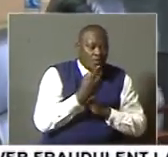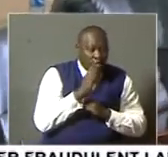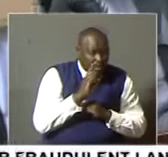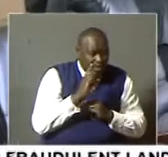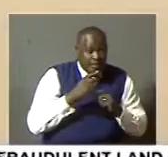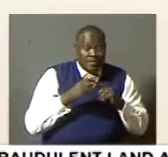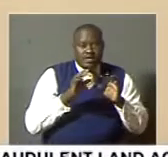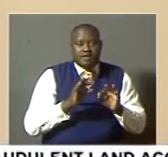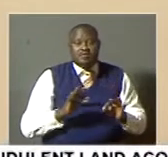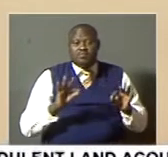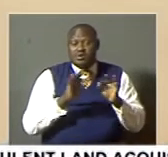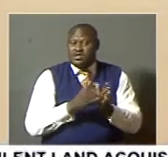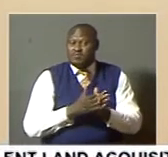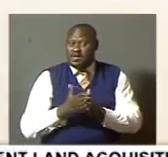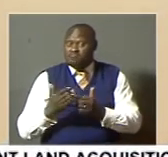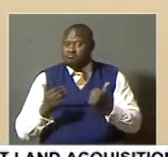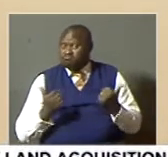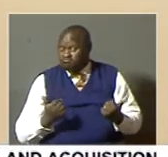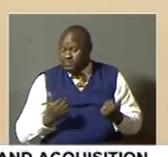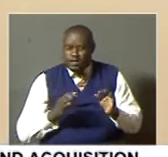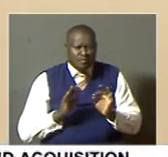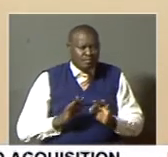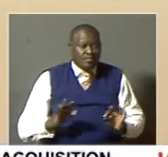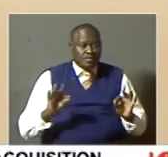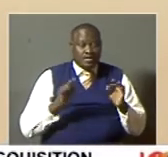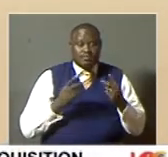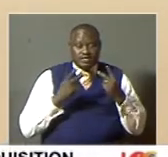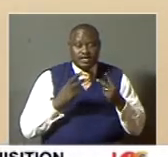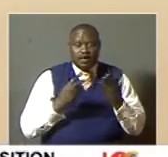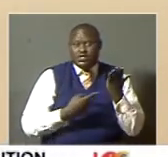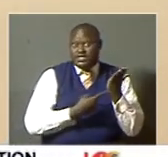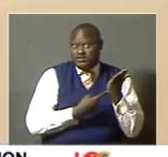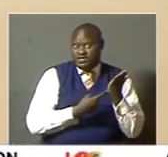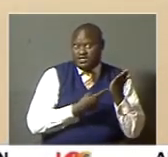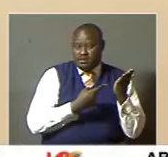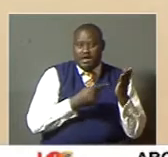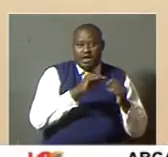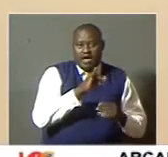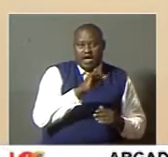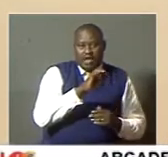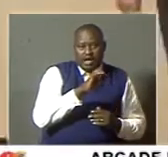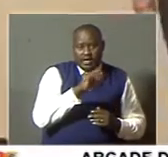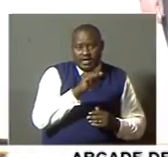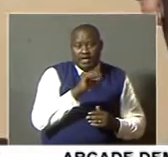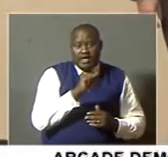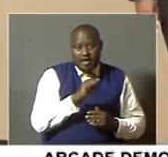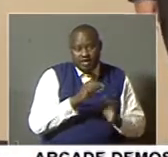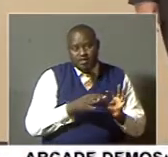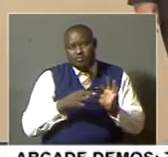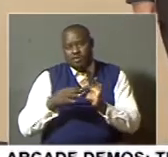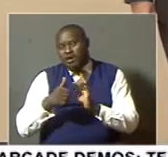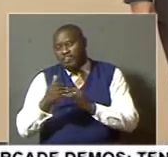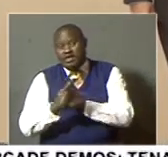of preparations. It is important that the transfer of technology from IAEA to other